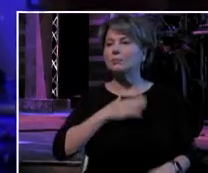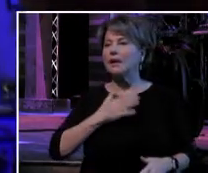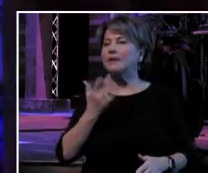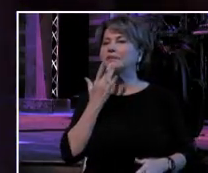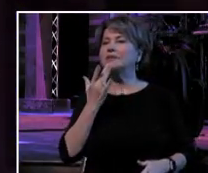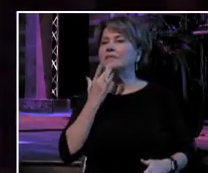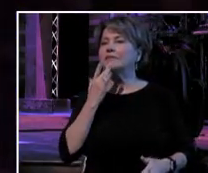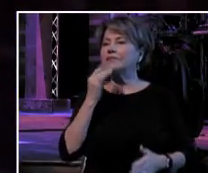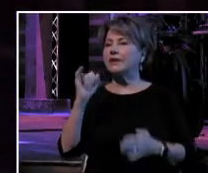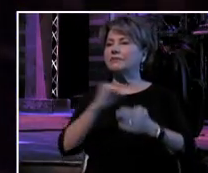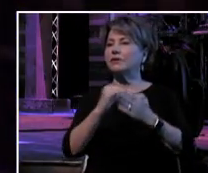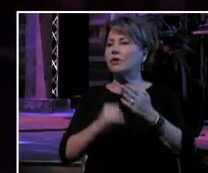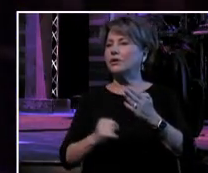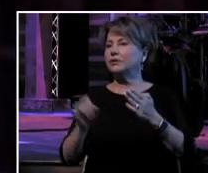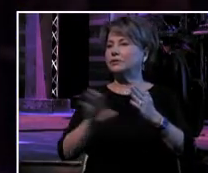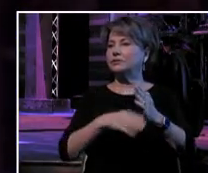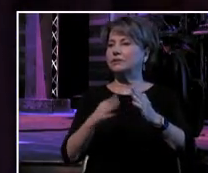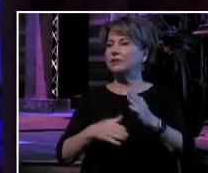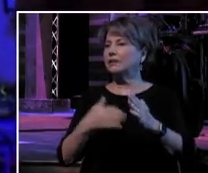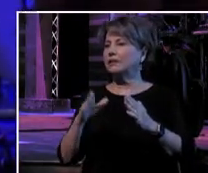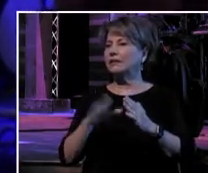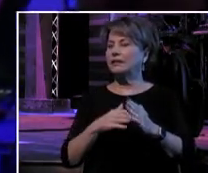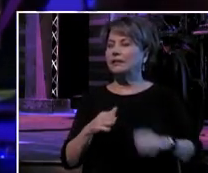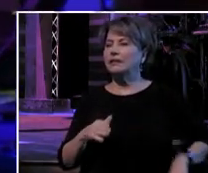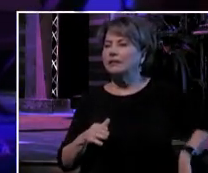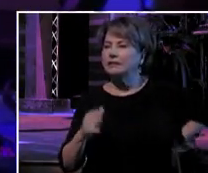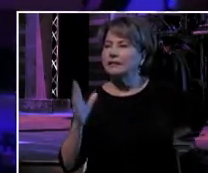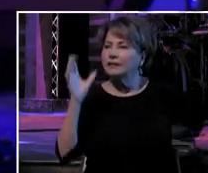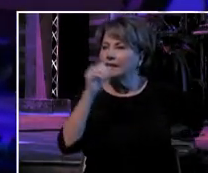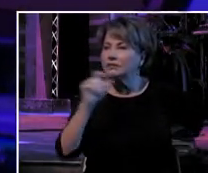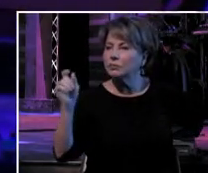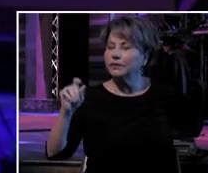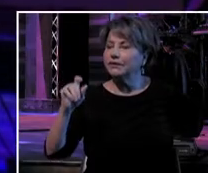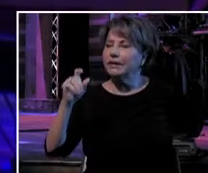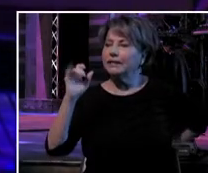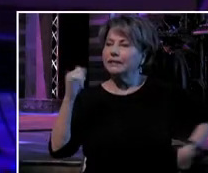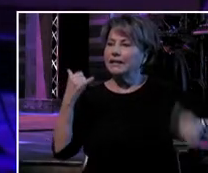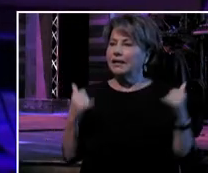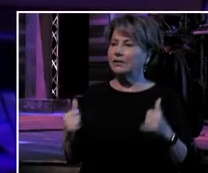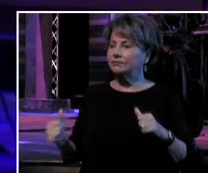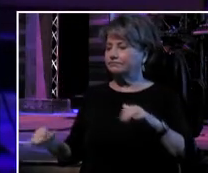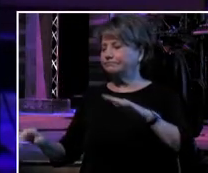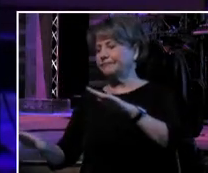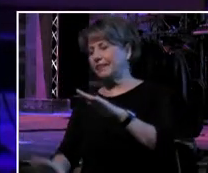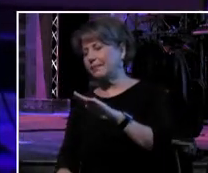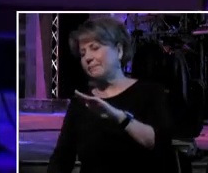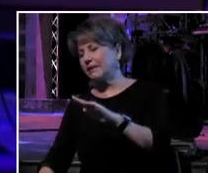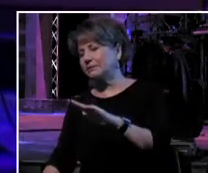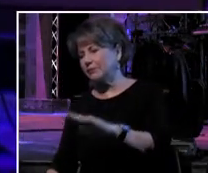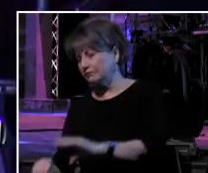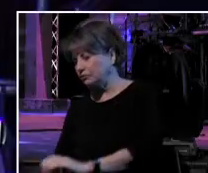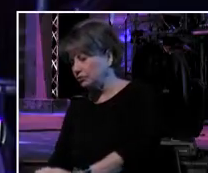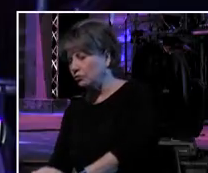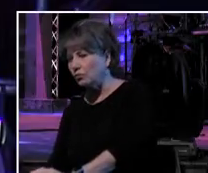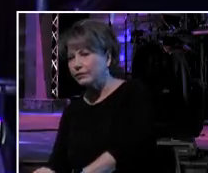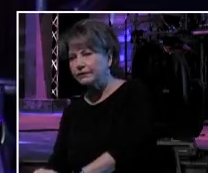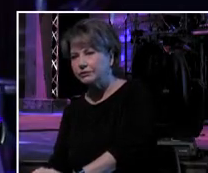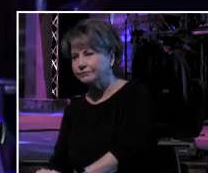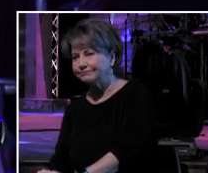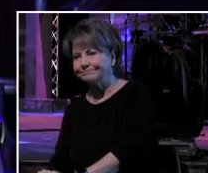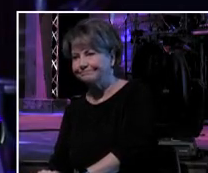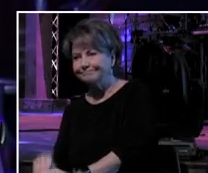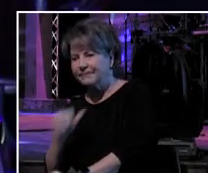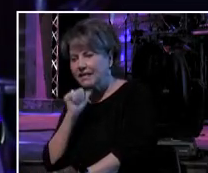a ton of them were one-hit wonders. And today, guess where they're at? In my basement, in storage. And what is a CD